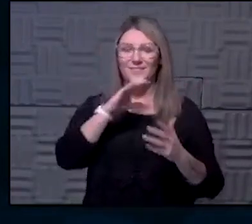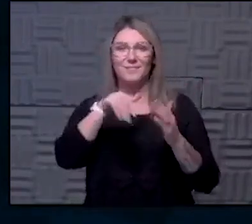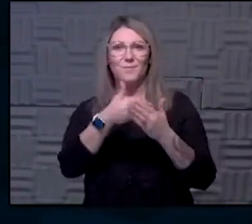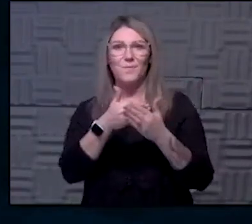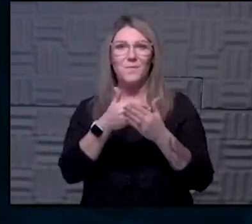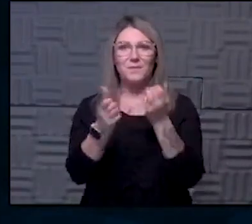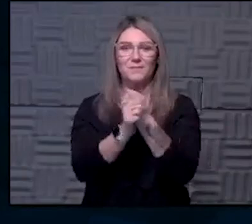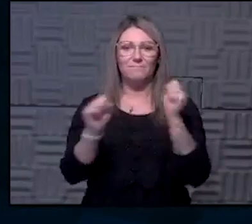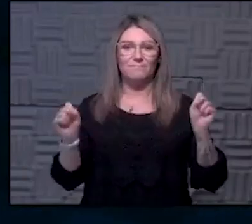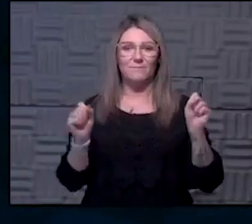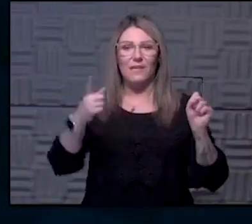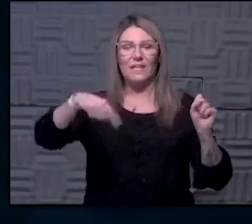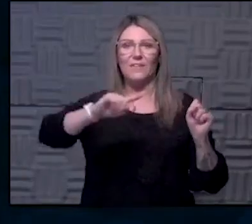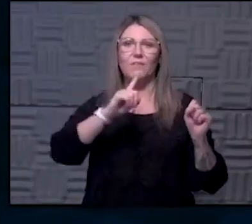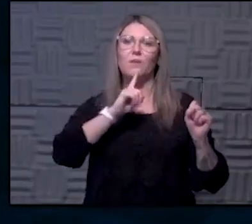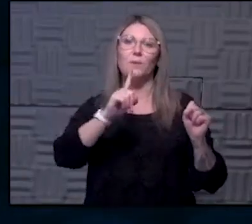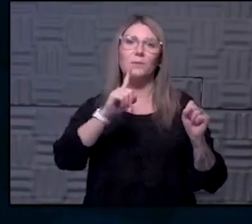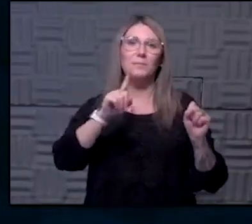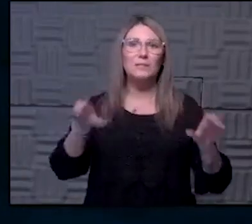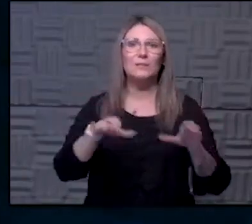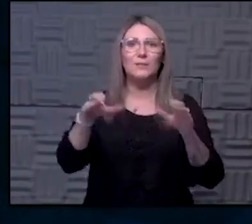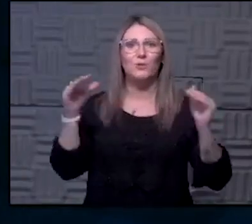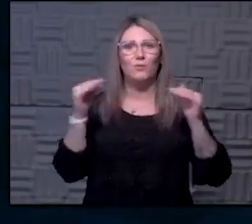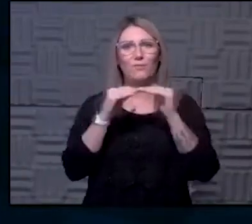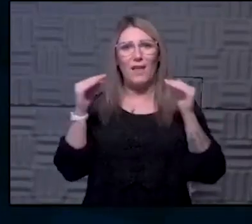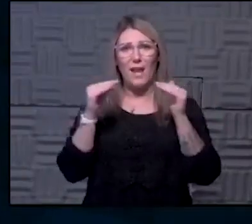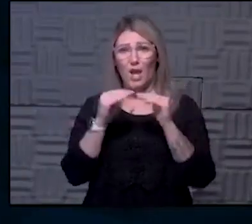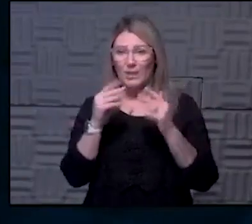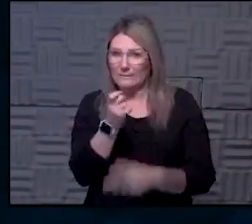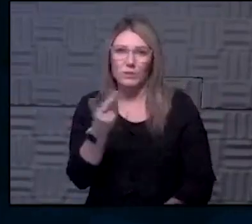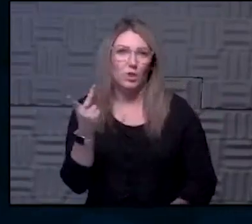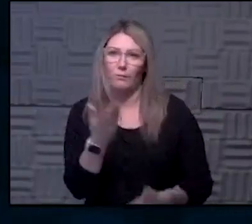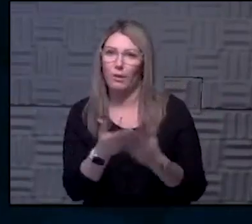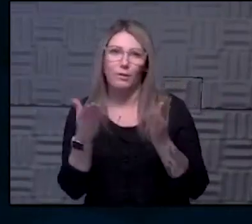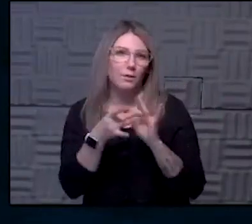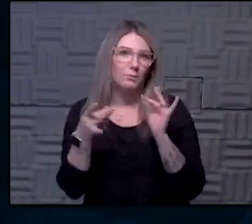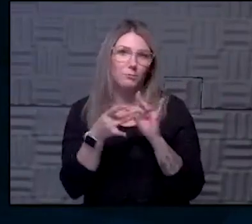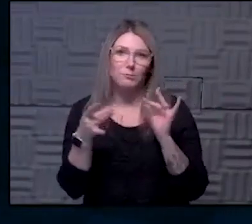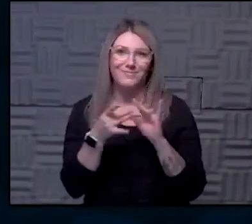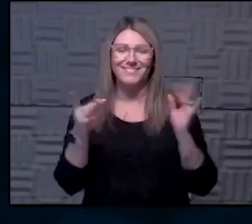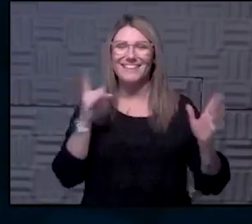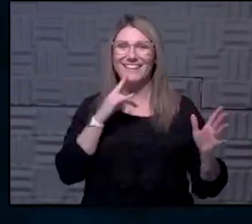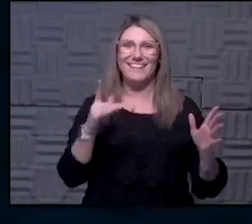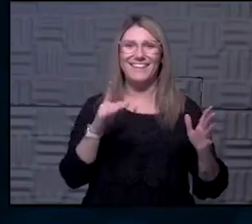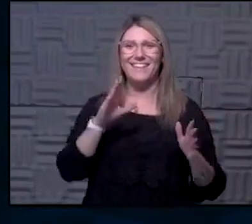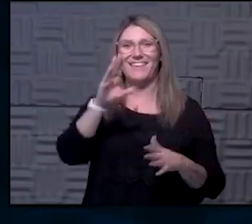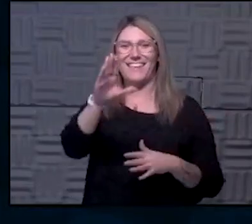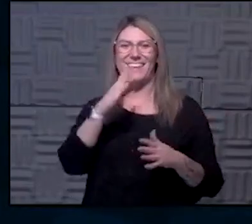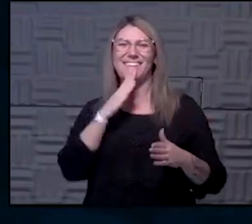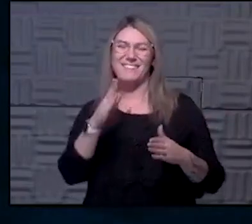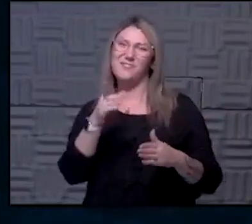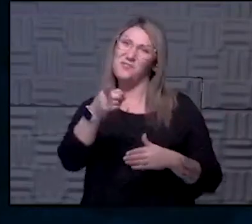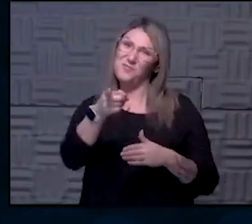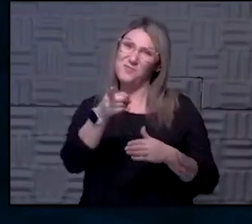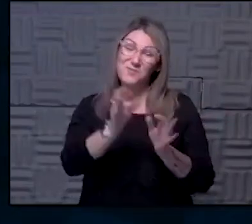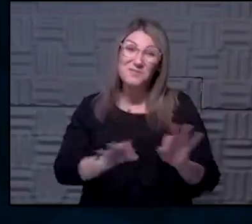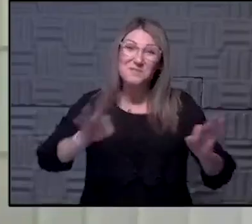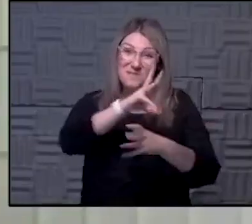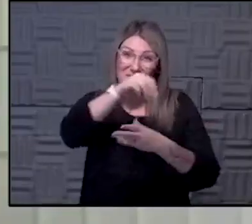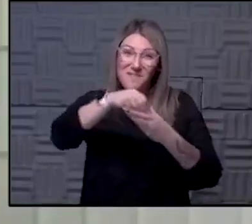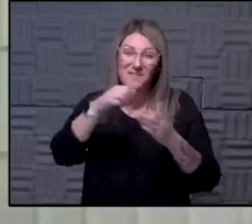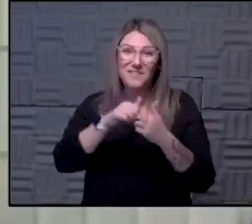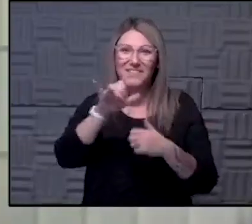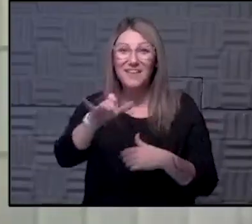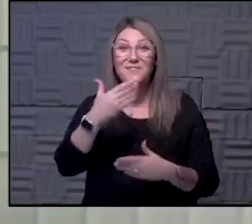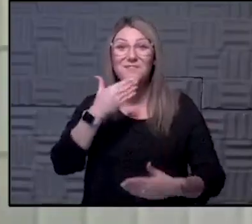and that they are going to be treated fairly? That's just a few things you need to do. And you're charged personally with it, by the way. So there you go. Good luck.